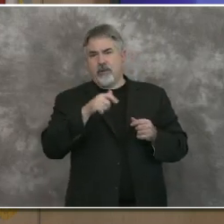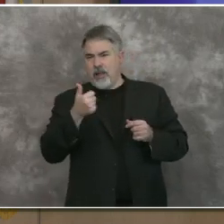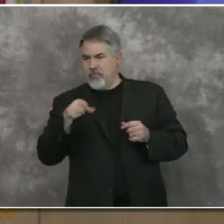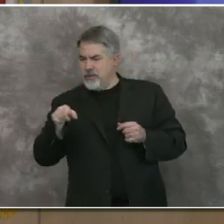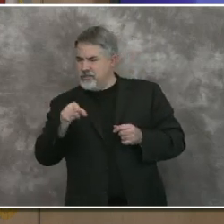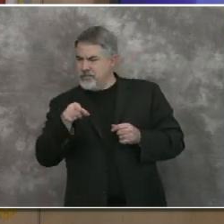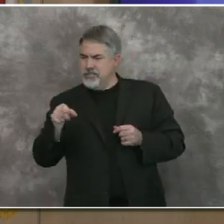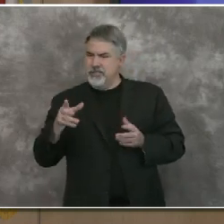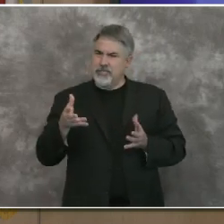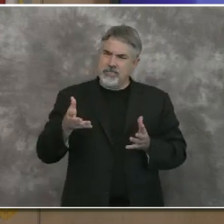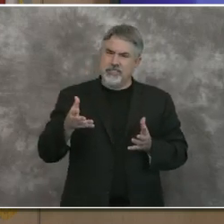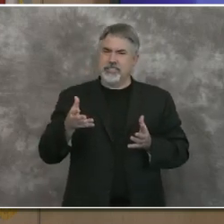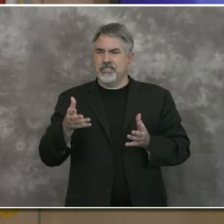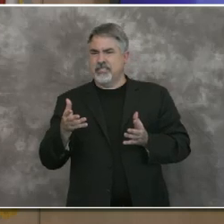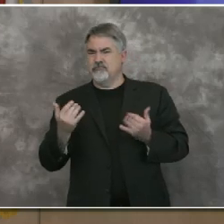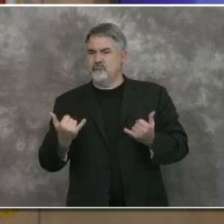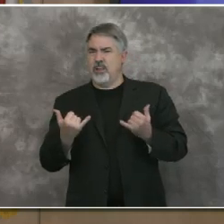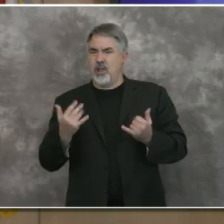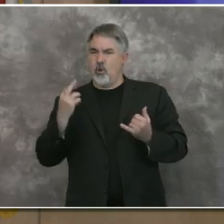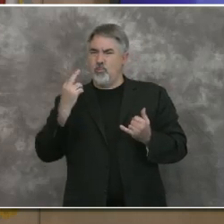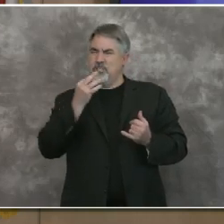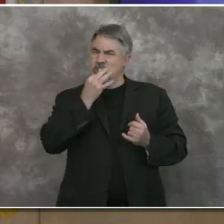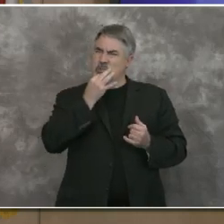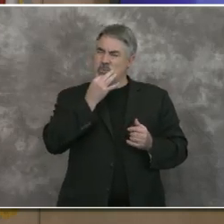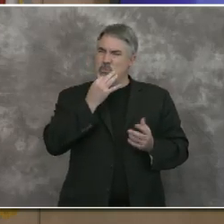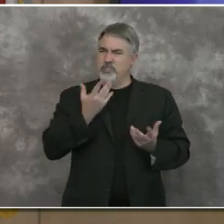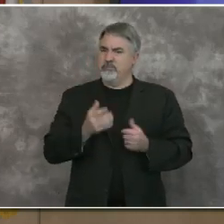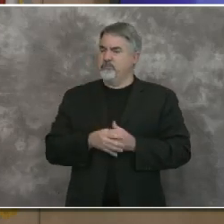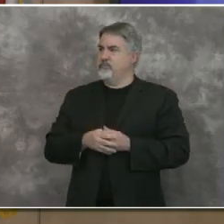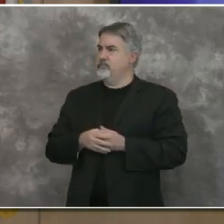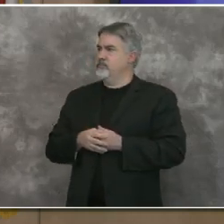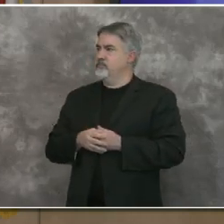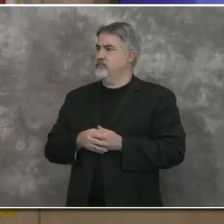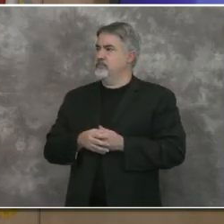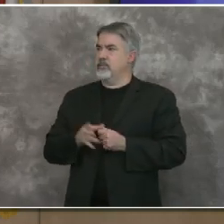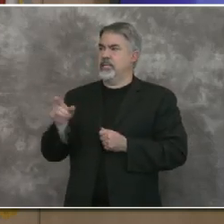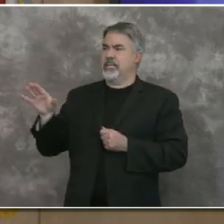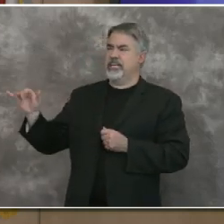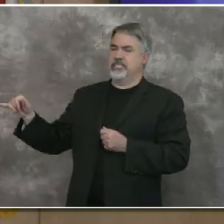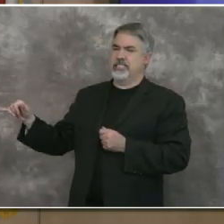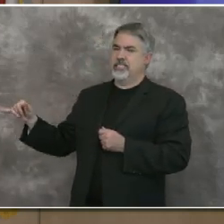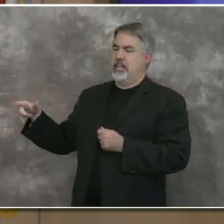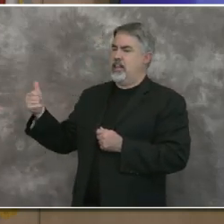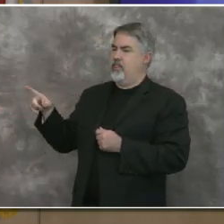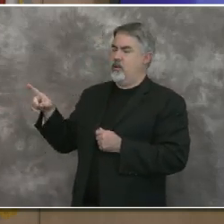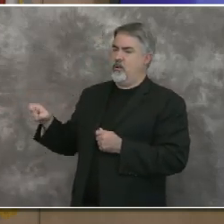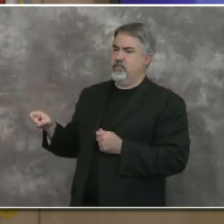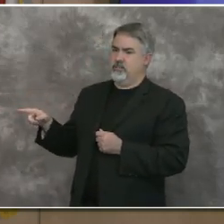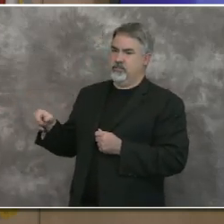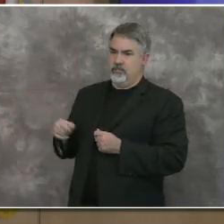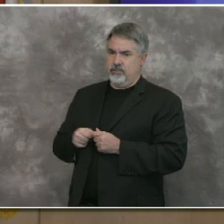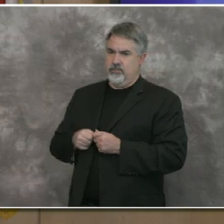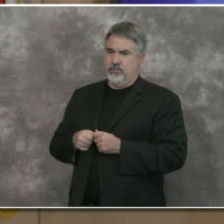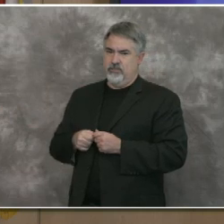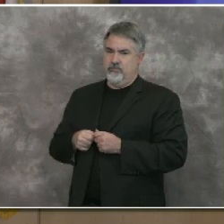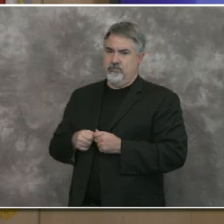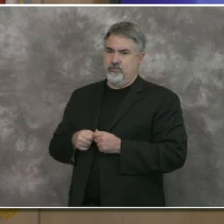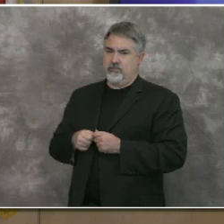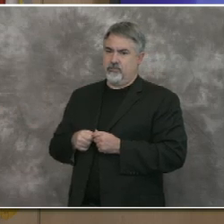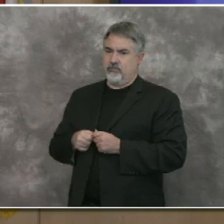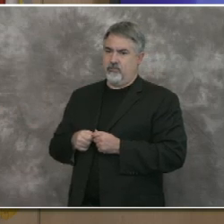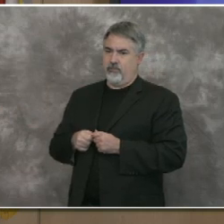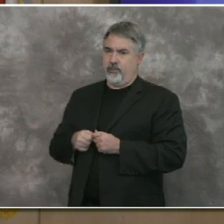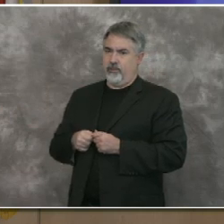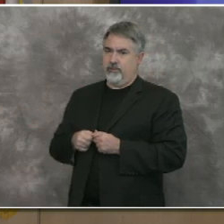are just not at this point, but hopefully soon. Supervisor Fletcher, I have another question. It's from Heather Casas.